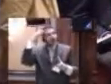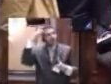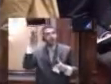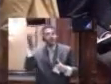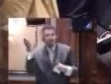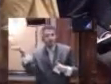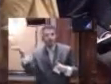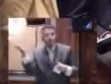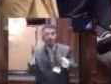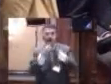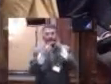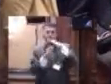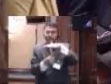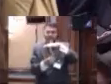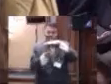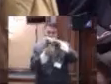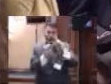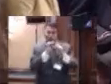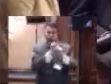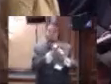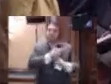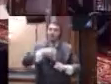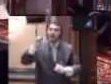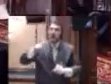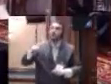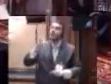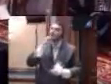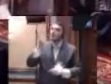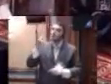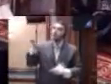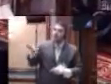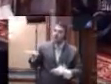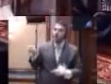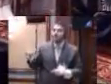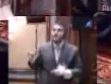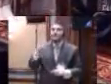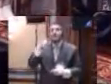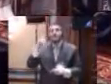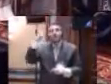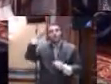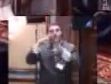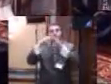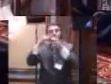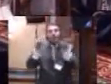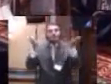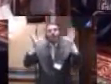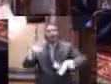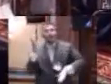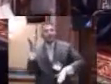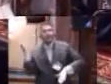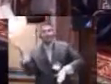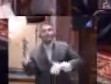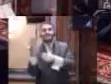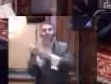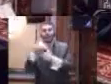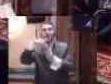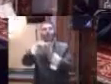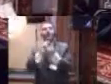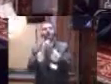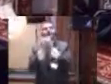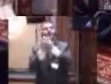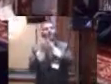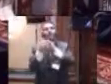of these issues. What I do want to raise is that there are